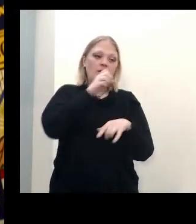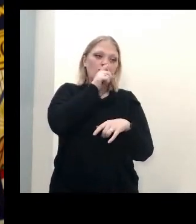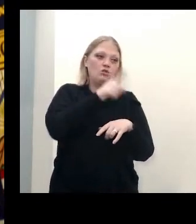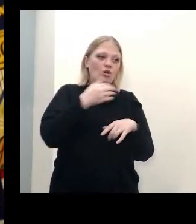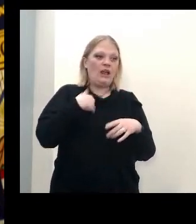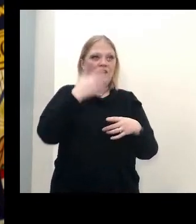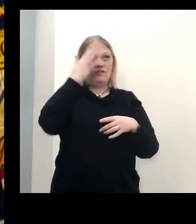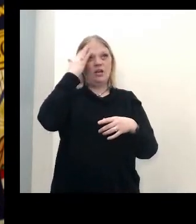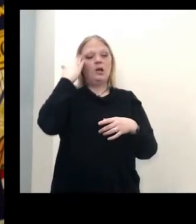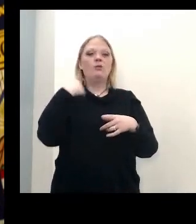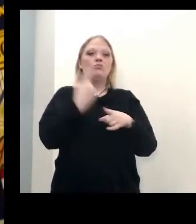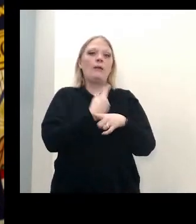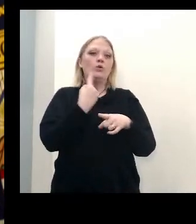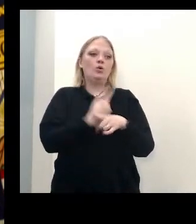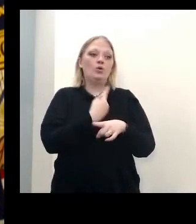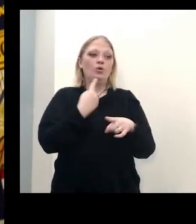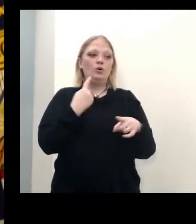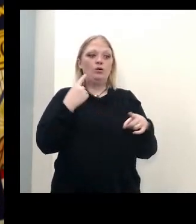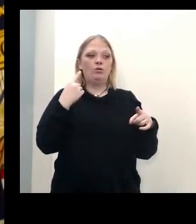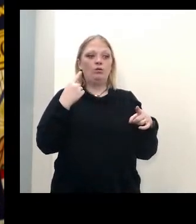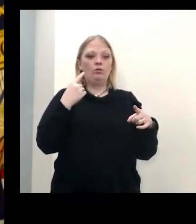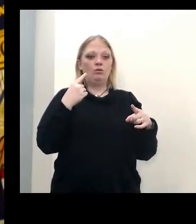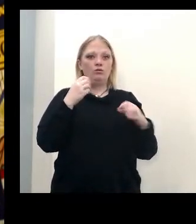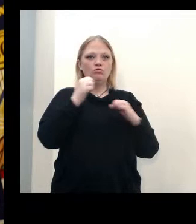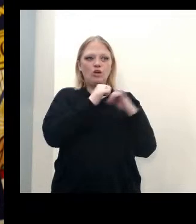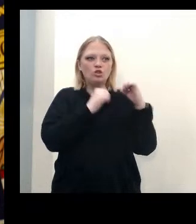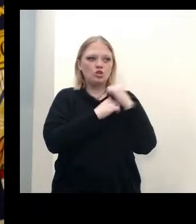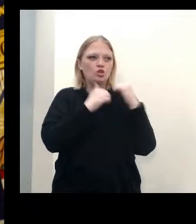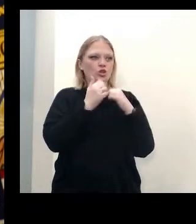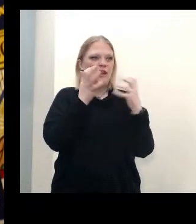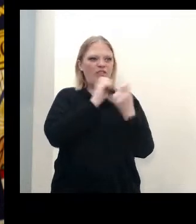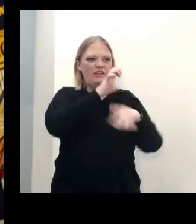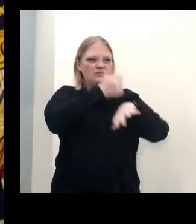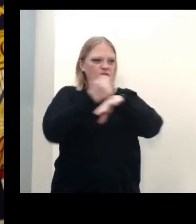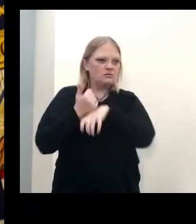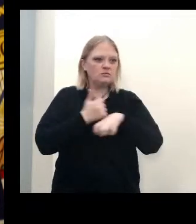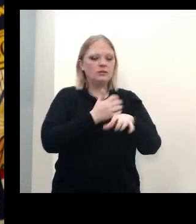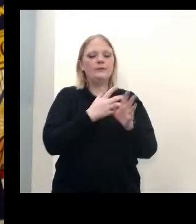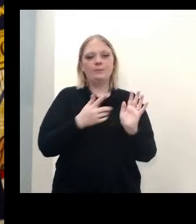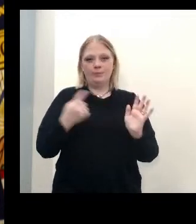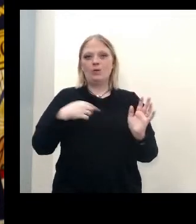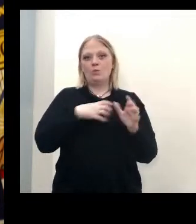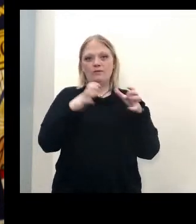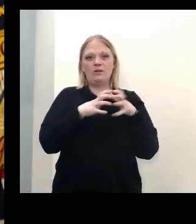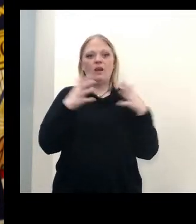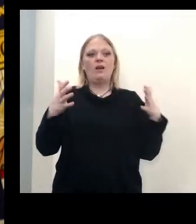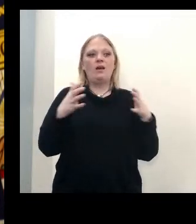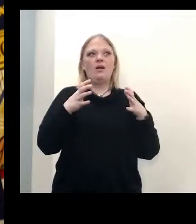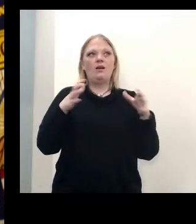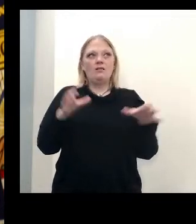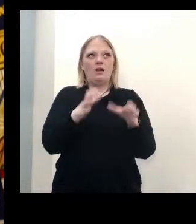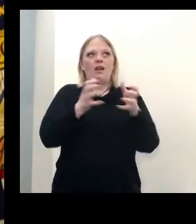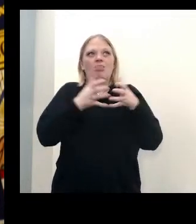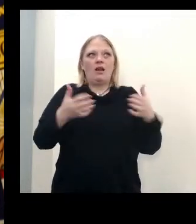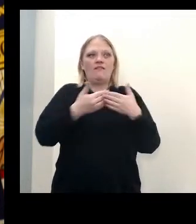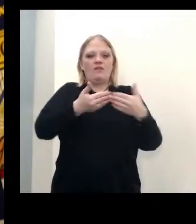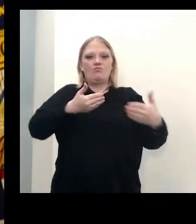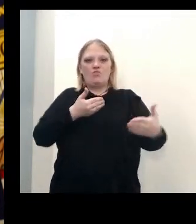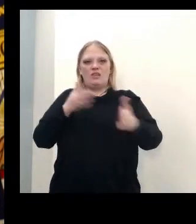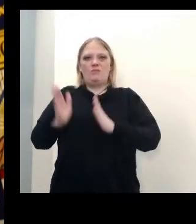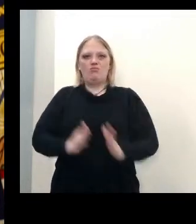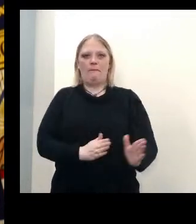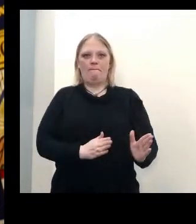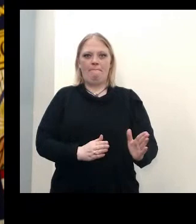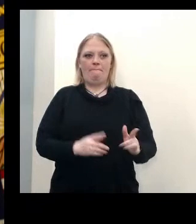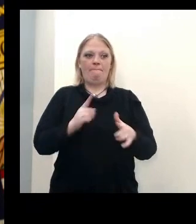have all the proper infrastructure associated with that. So we've done a lot of the pre-preparation, but when you talk about bringing